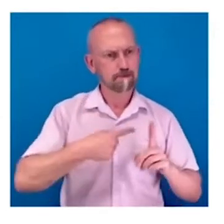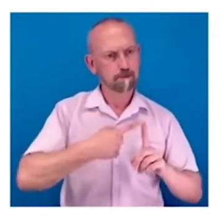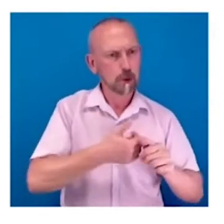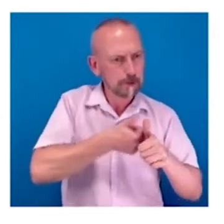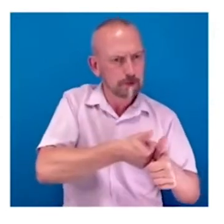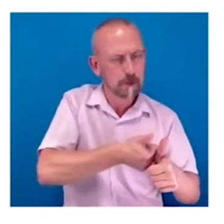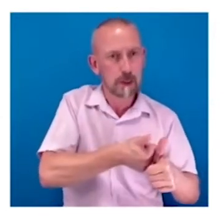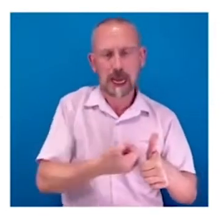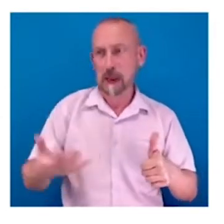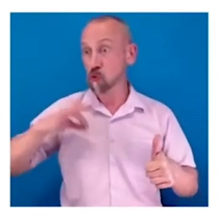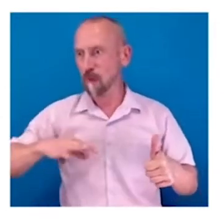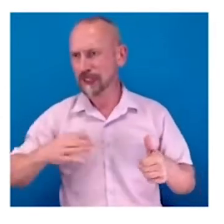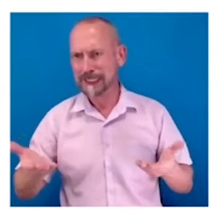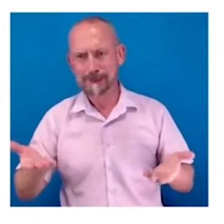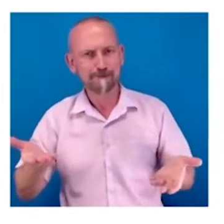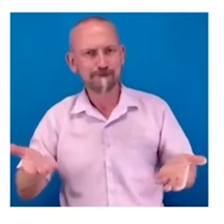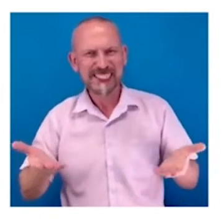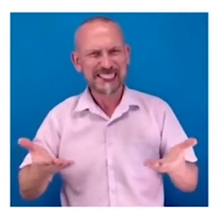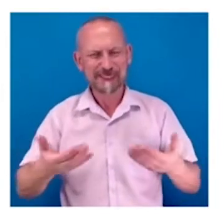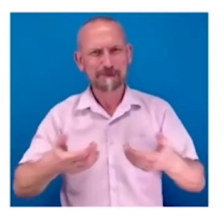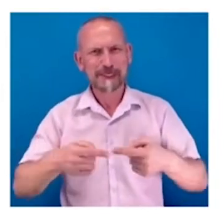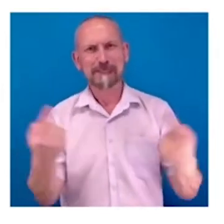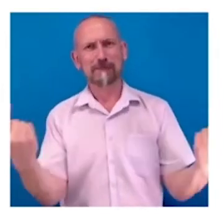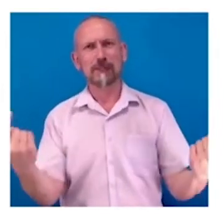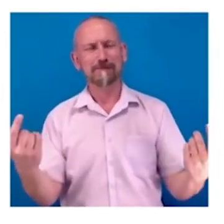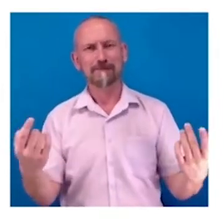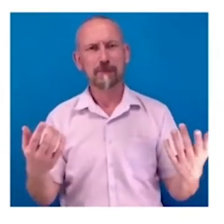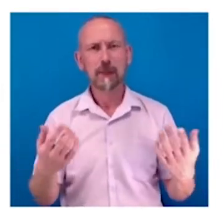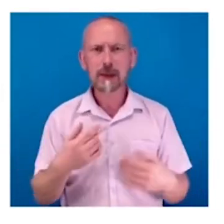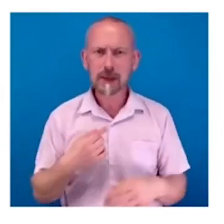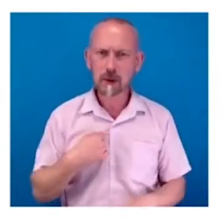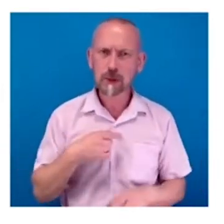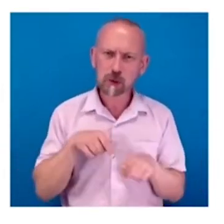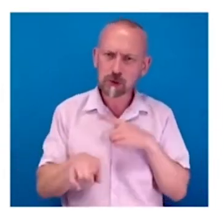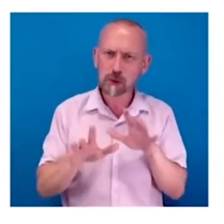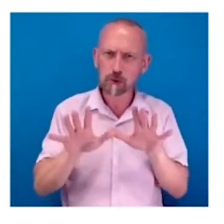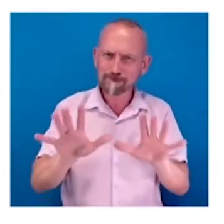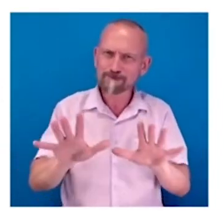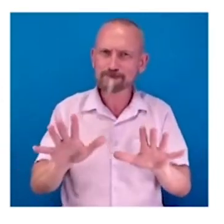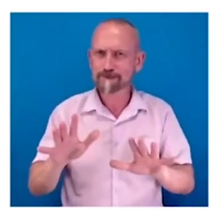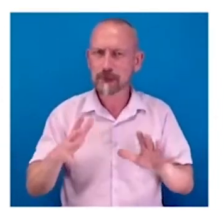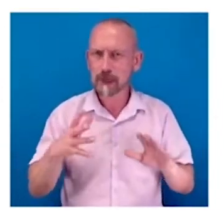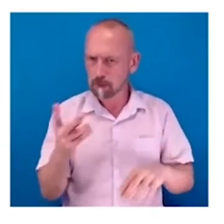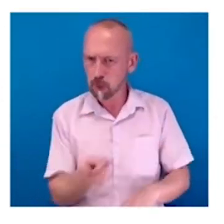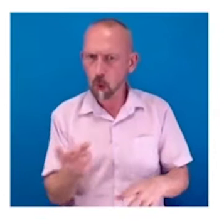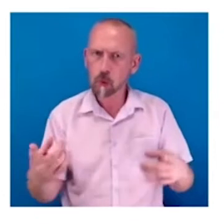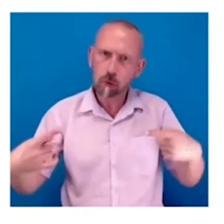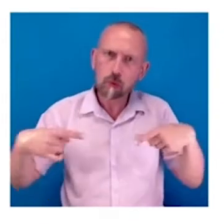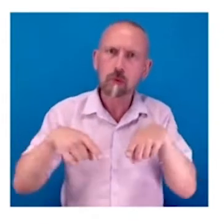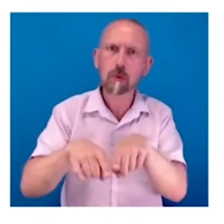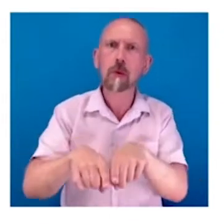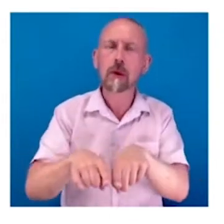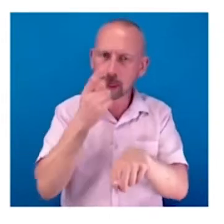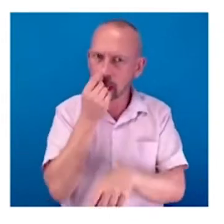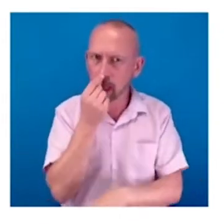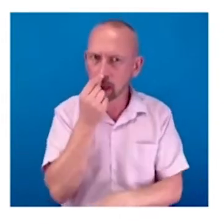want to change that perspective a little bit and say, no, this is actually about the interplay between purpose and profit. It's